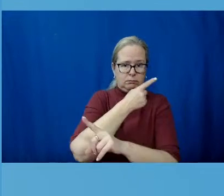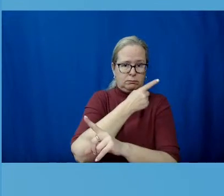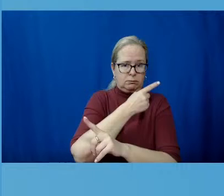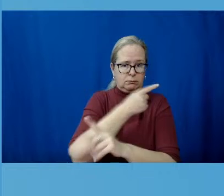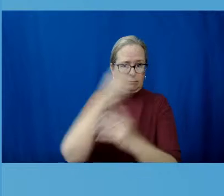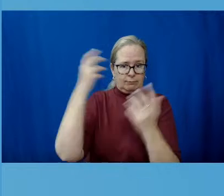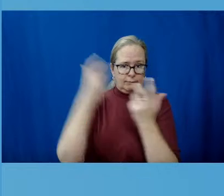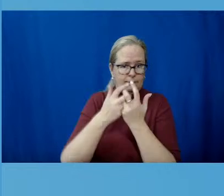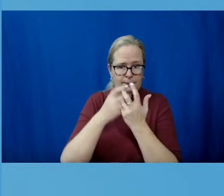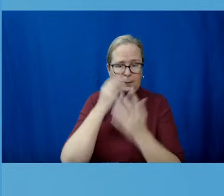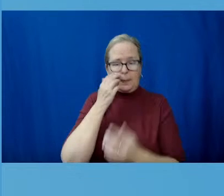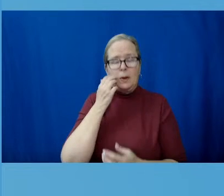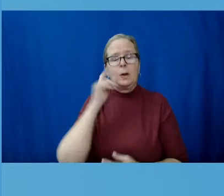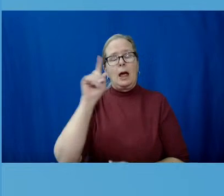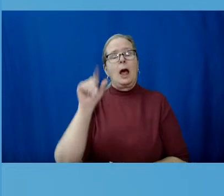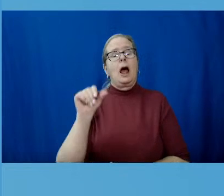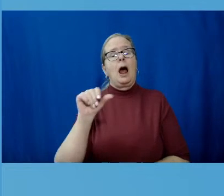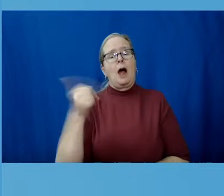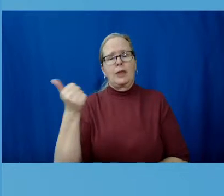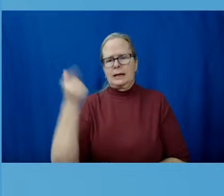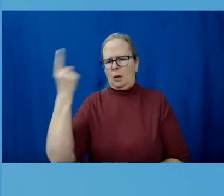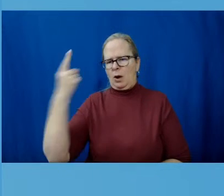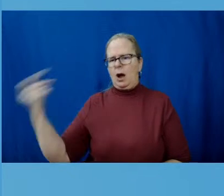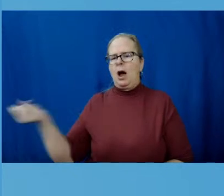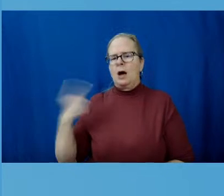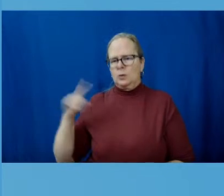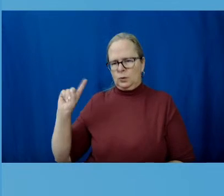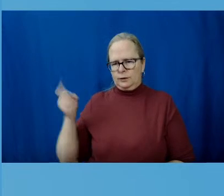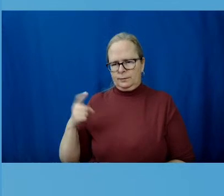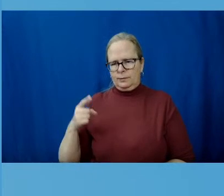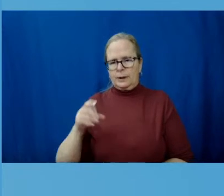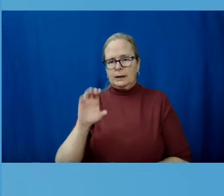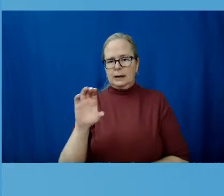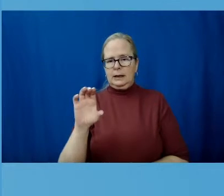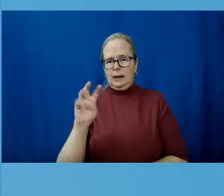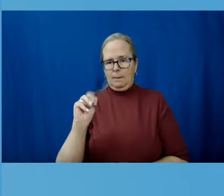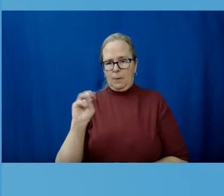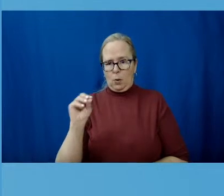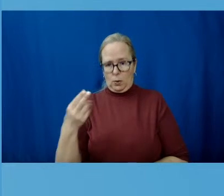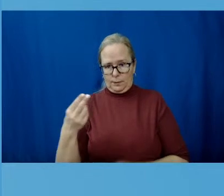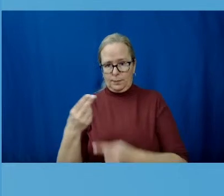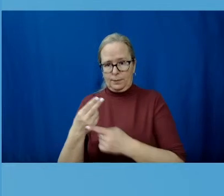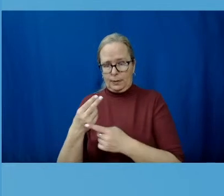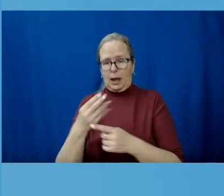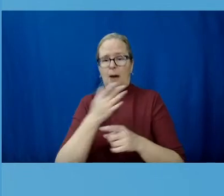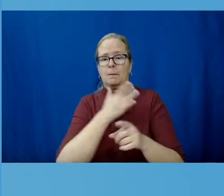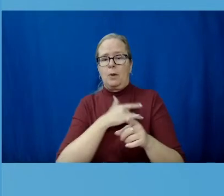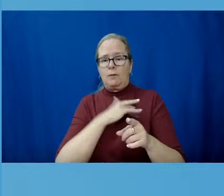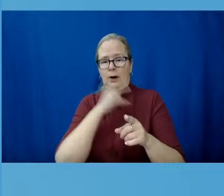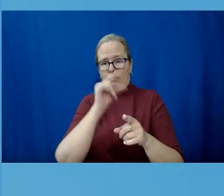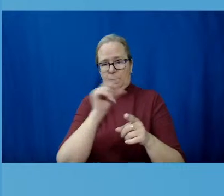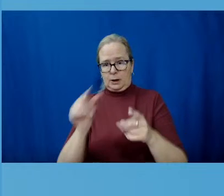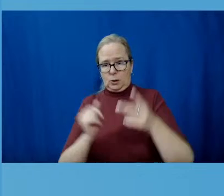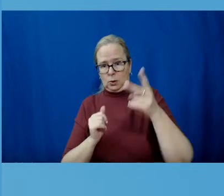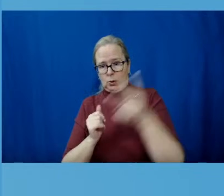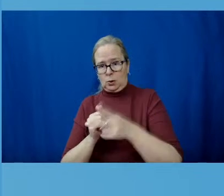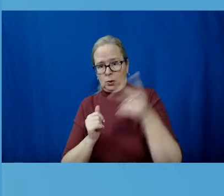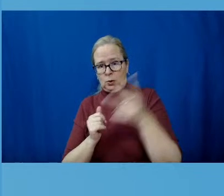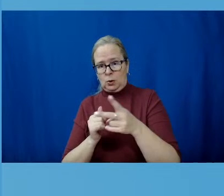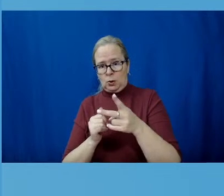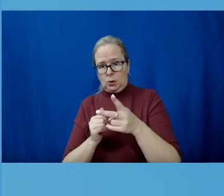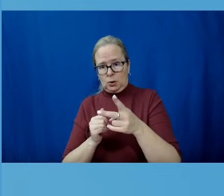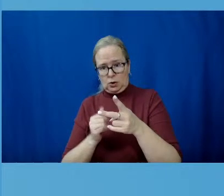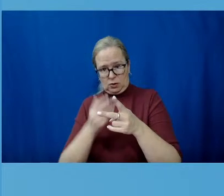Officer of Health had contravened the UN Convention on the Rights of a Child. I believe that they